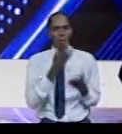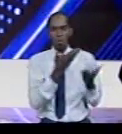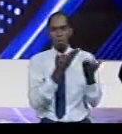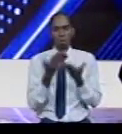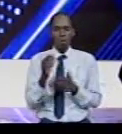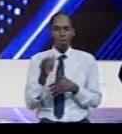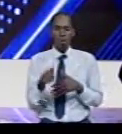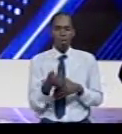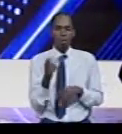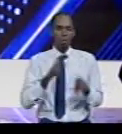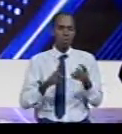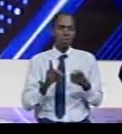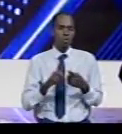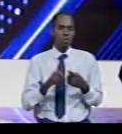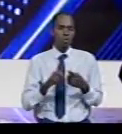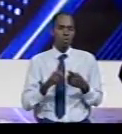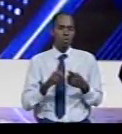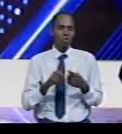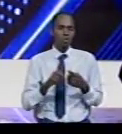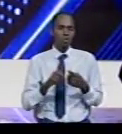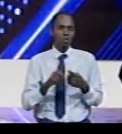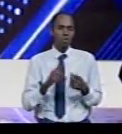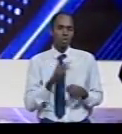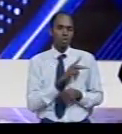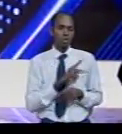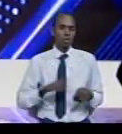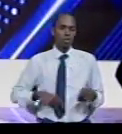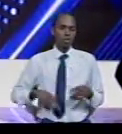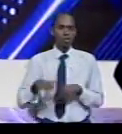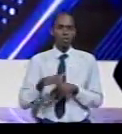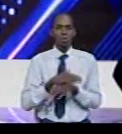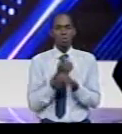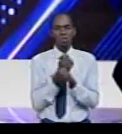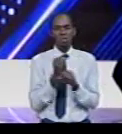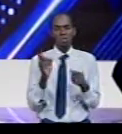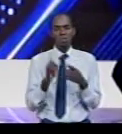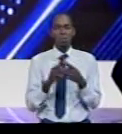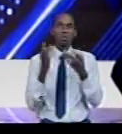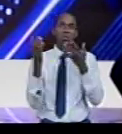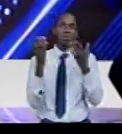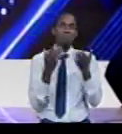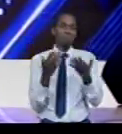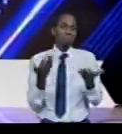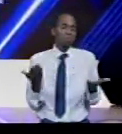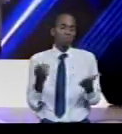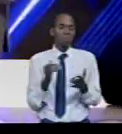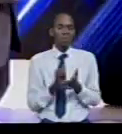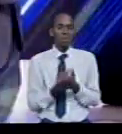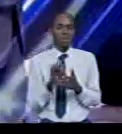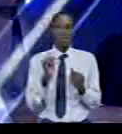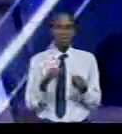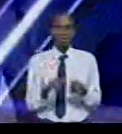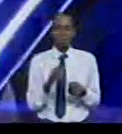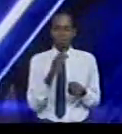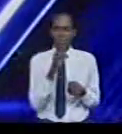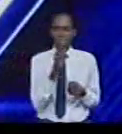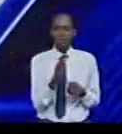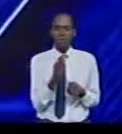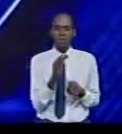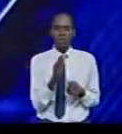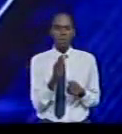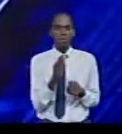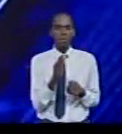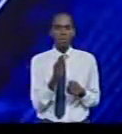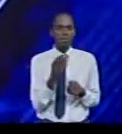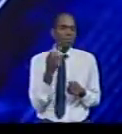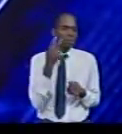kingdom, saved to serve. That appeared to be his motto, and he saw that everywhere. He saw it